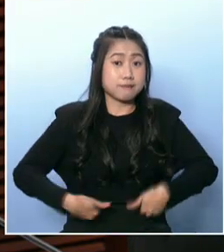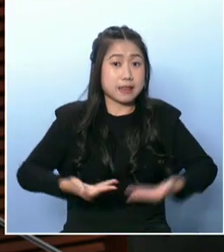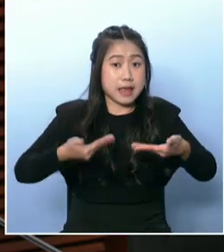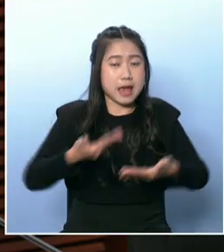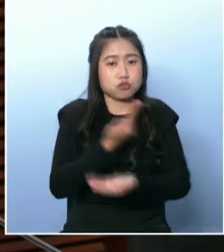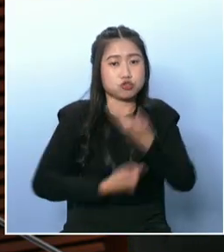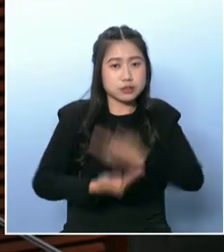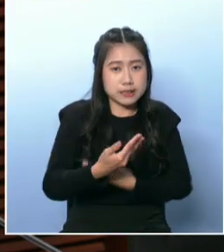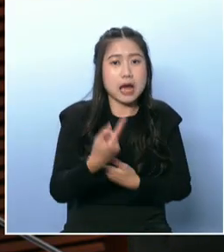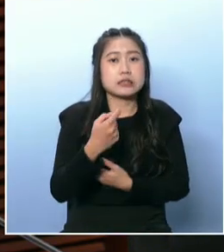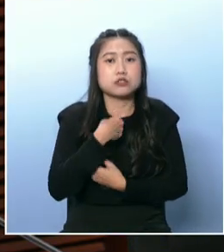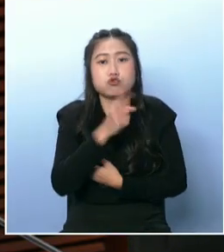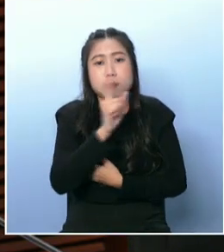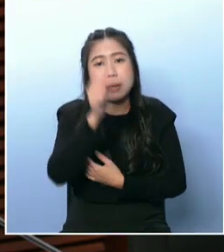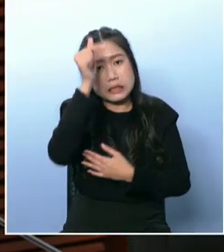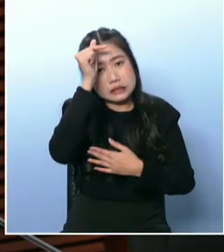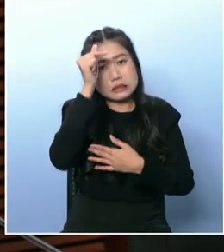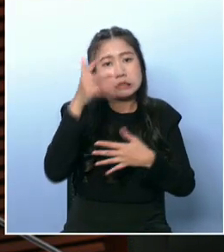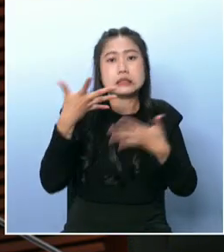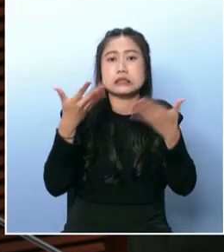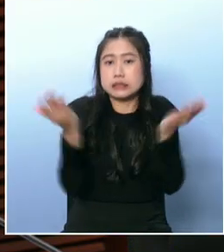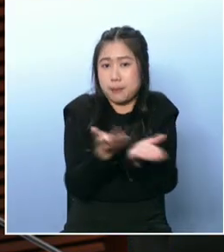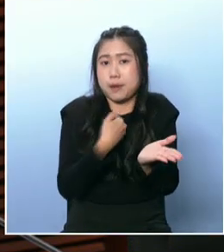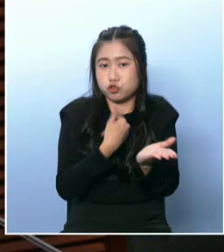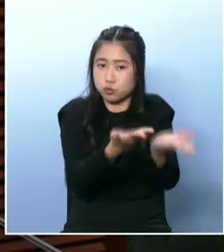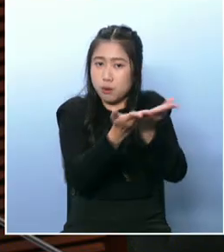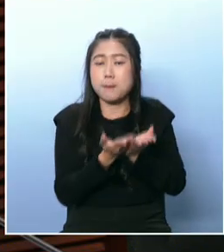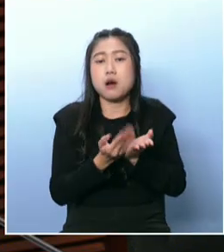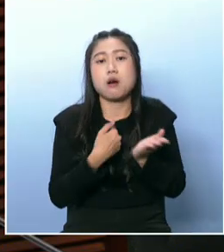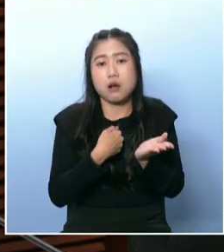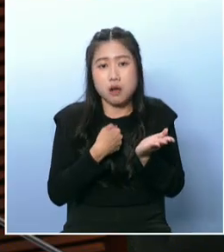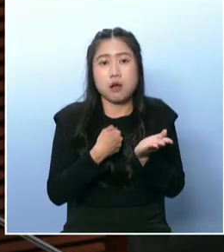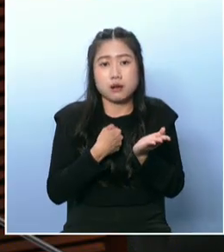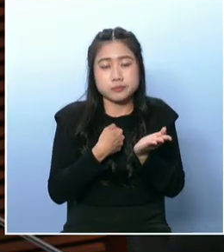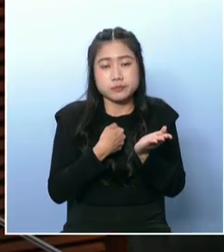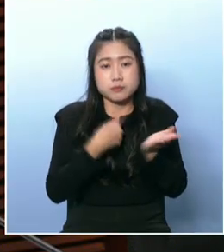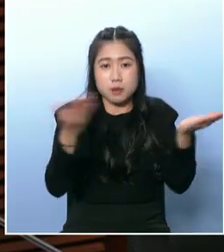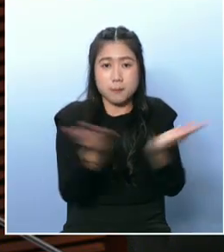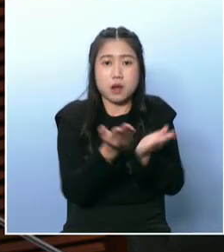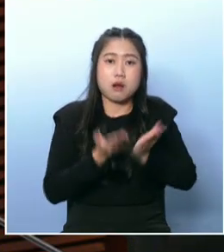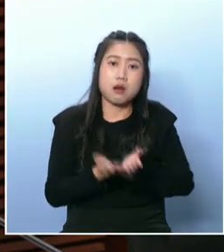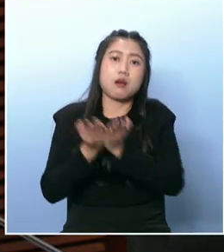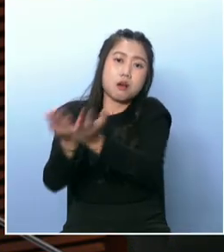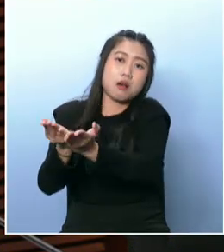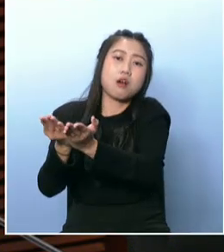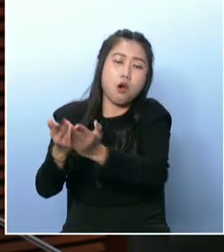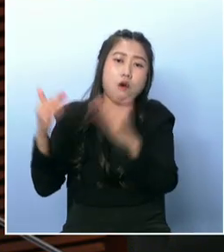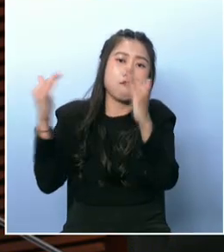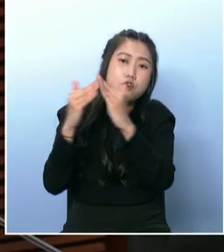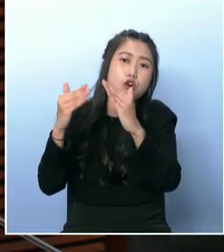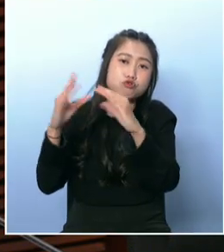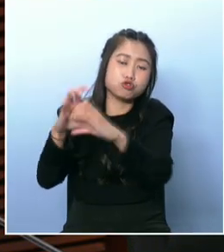But for the mildly handicapped person, maybe they also need some medical proof, and we